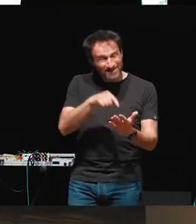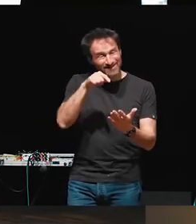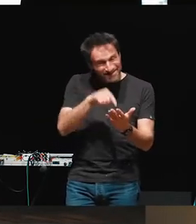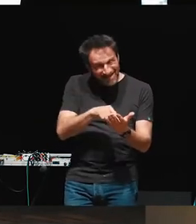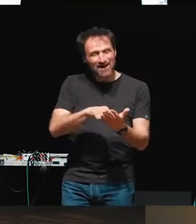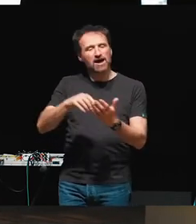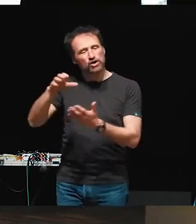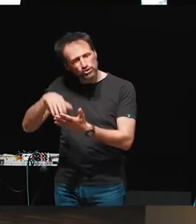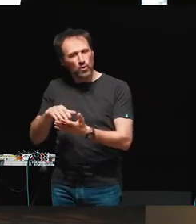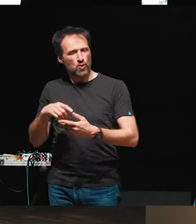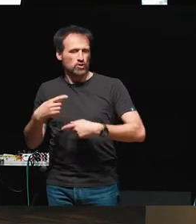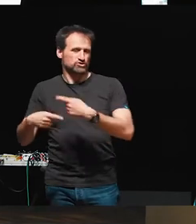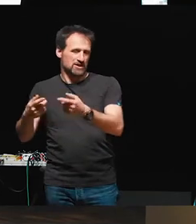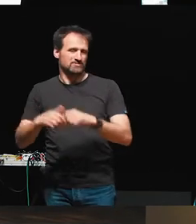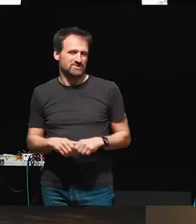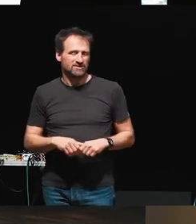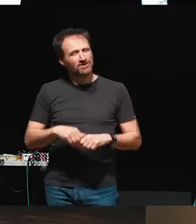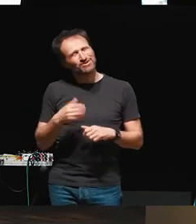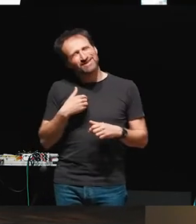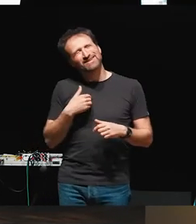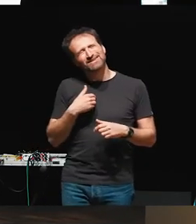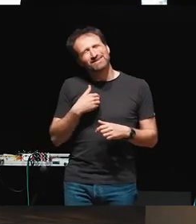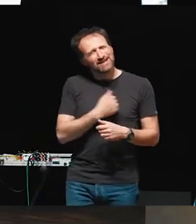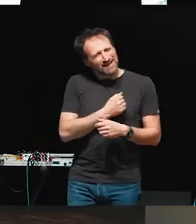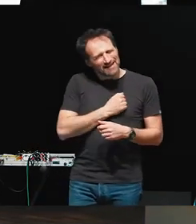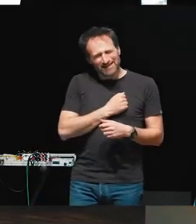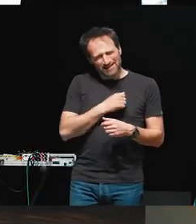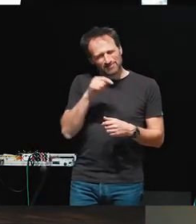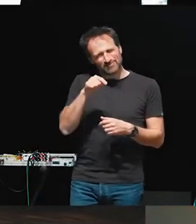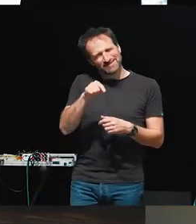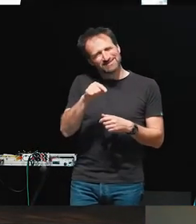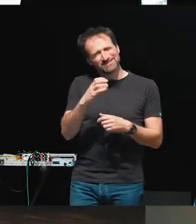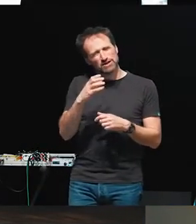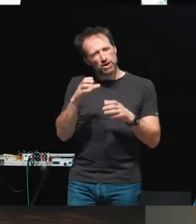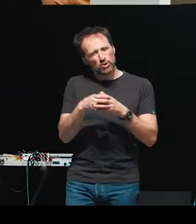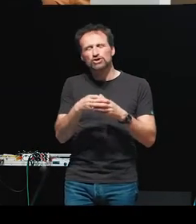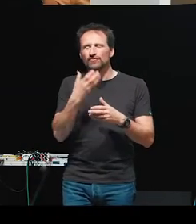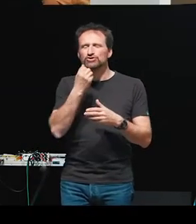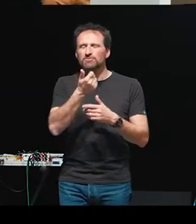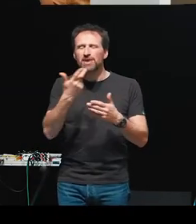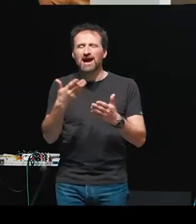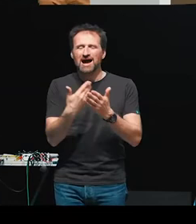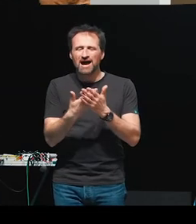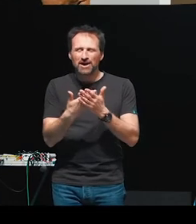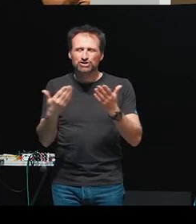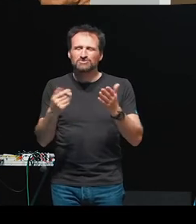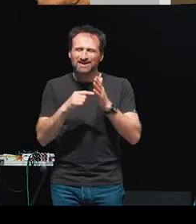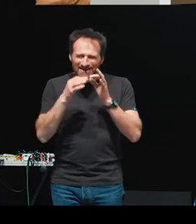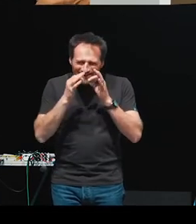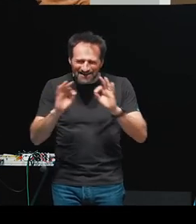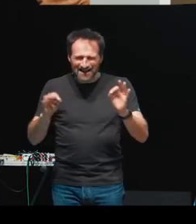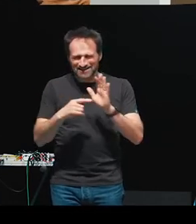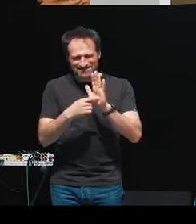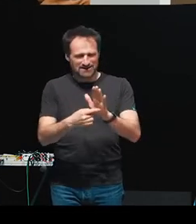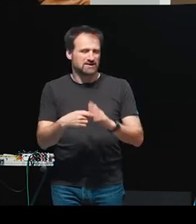So I would really love to get into details about this and show some examples, but I don't have enough time. I